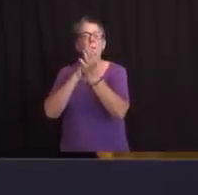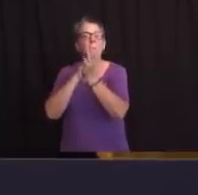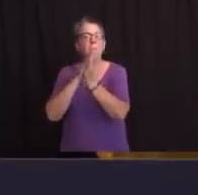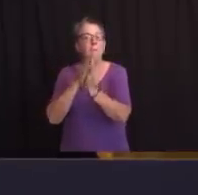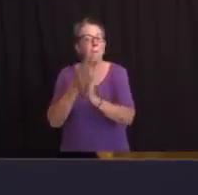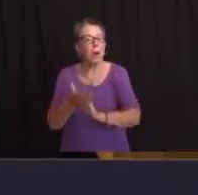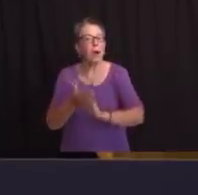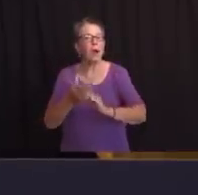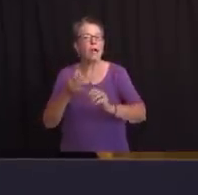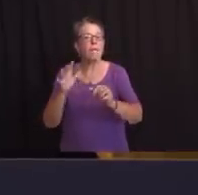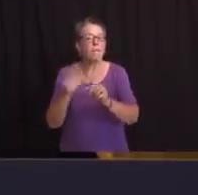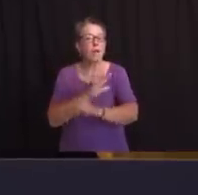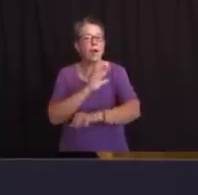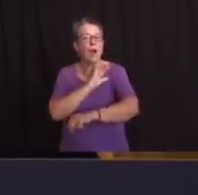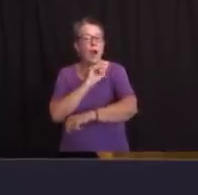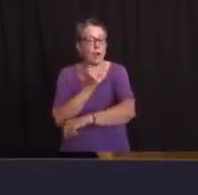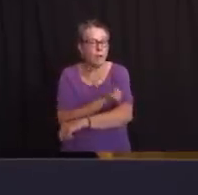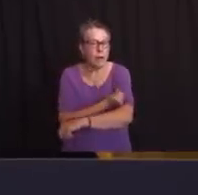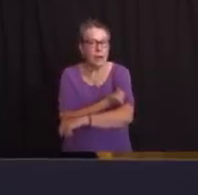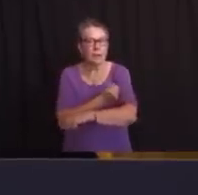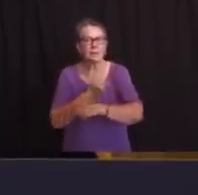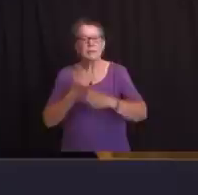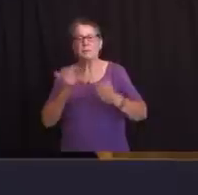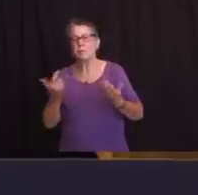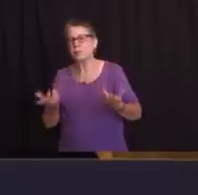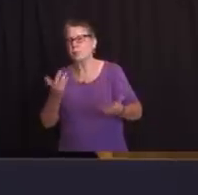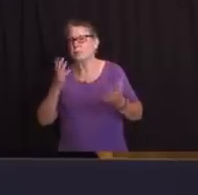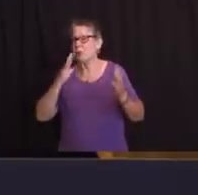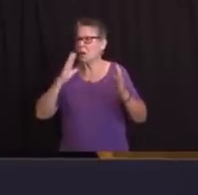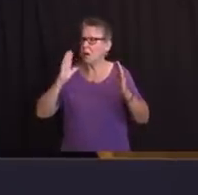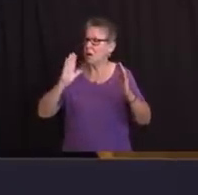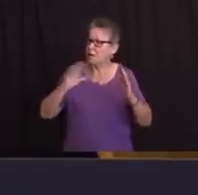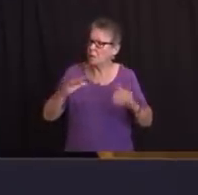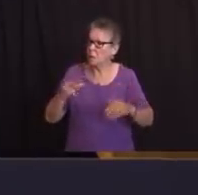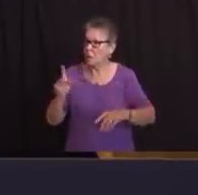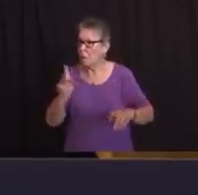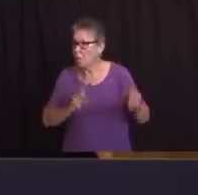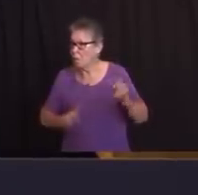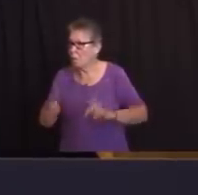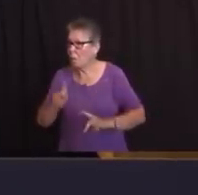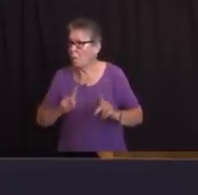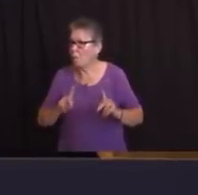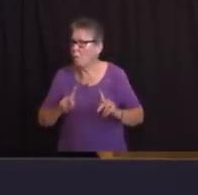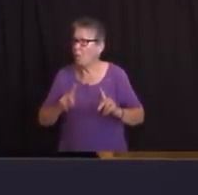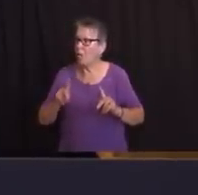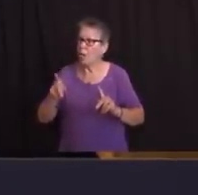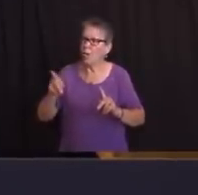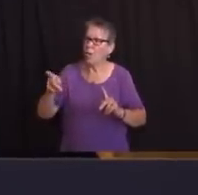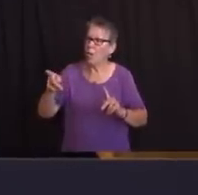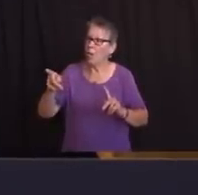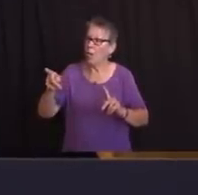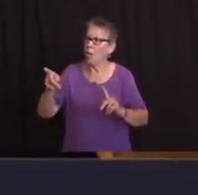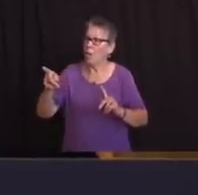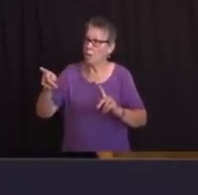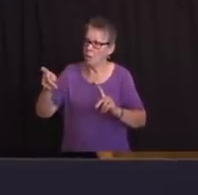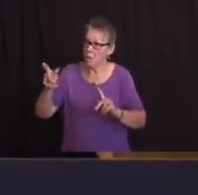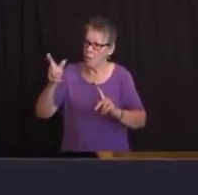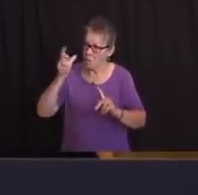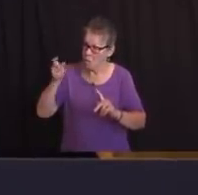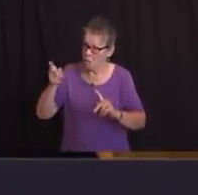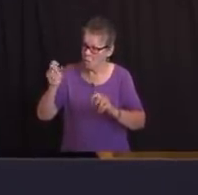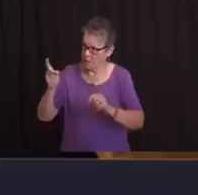expectation that there will be a bump in the amount of folks who are willing to get vaccinated. I don't think there's really any hard